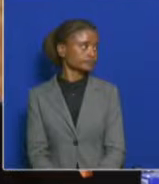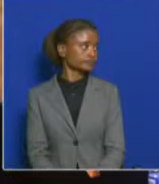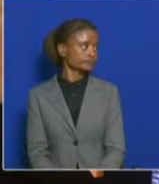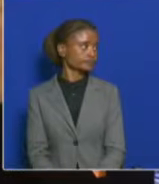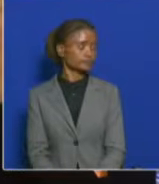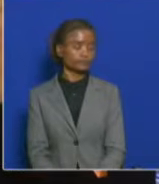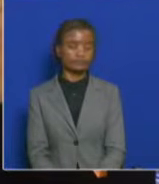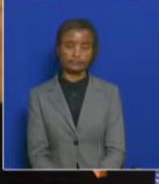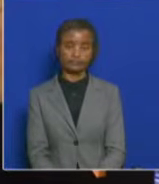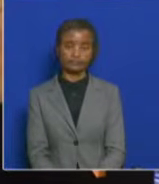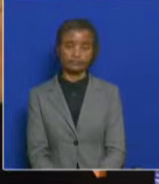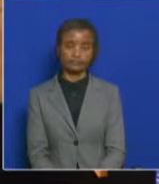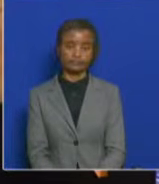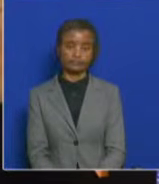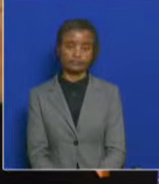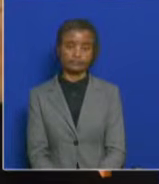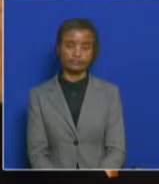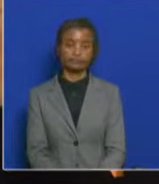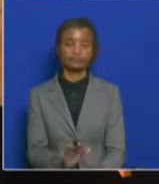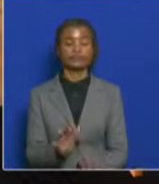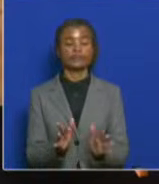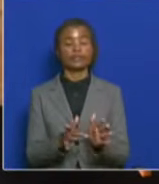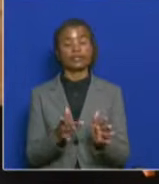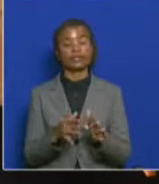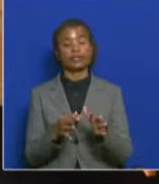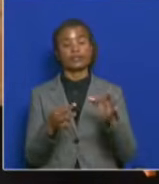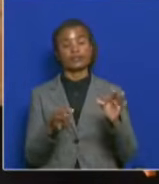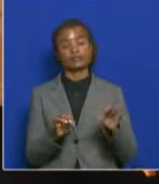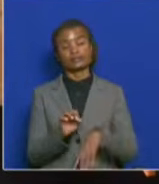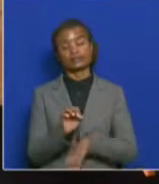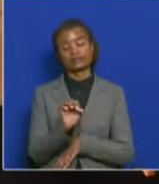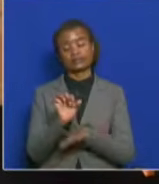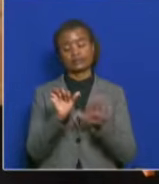And that's at page 6025.